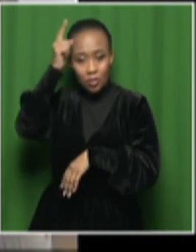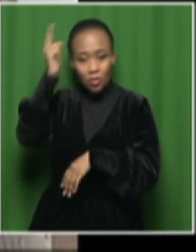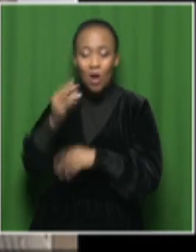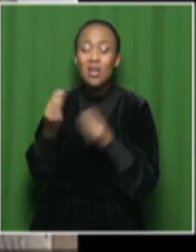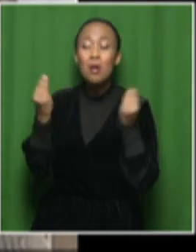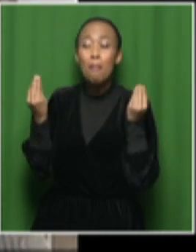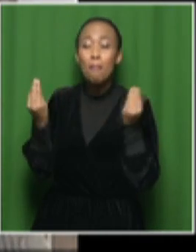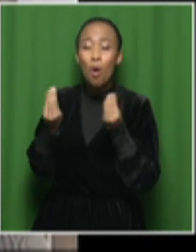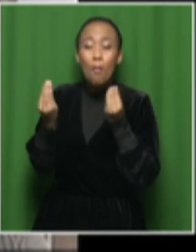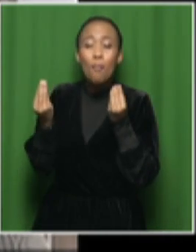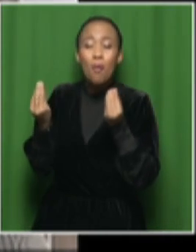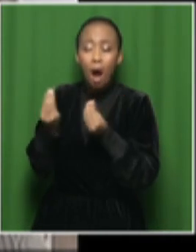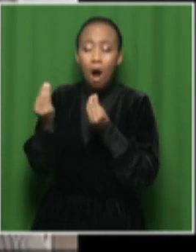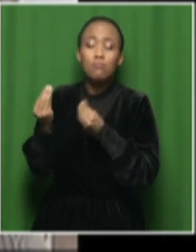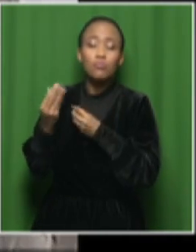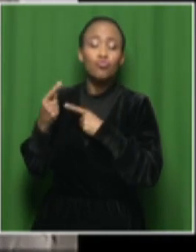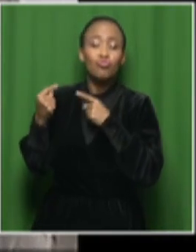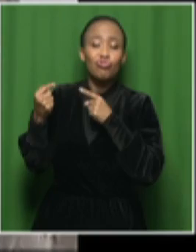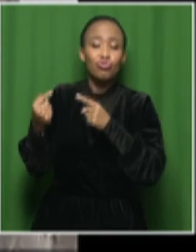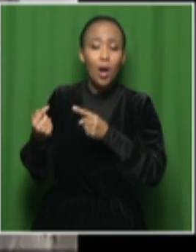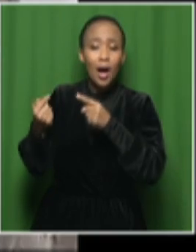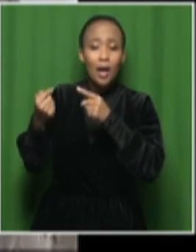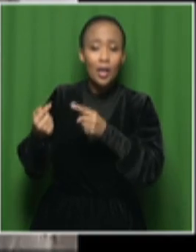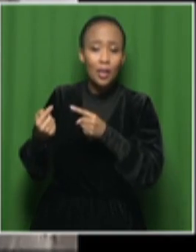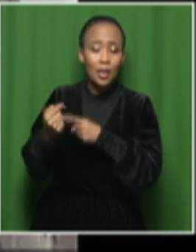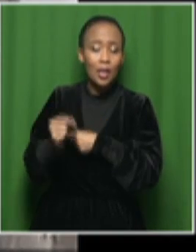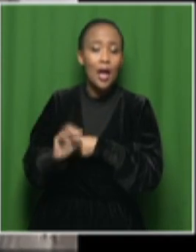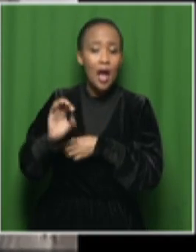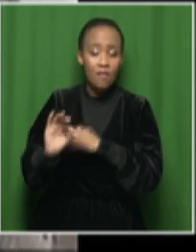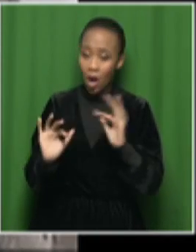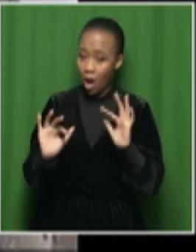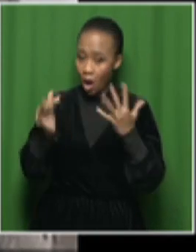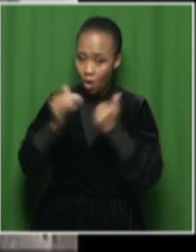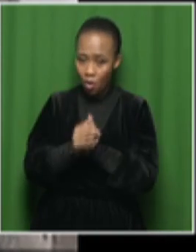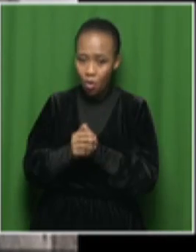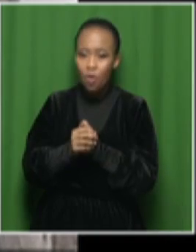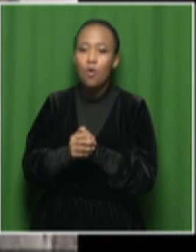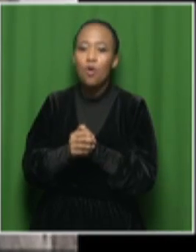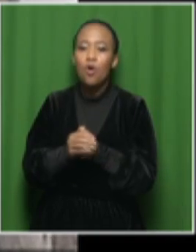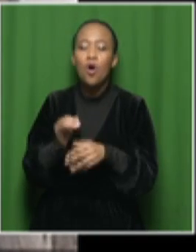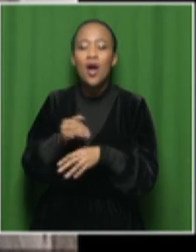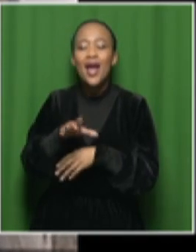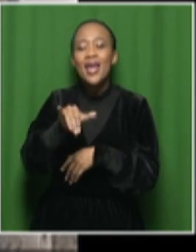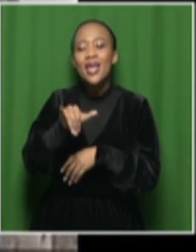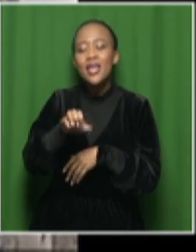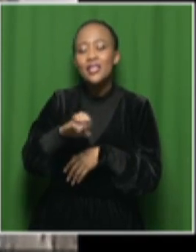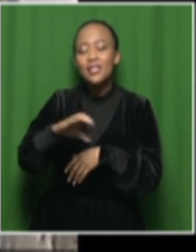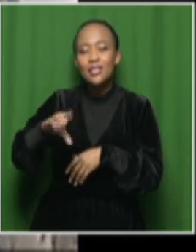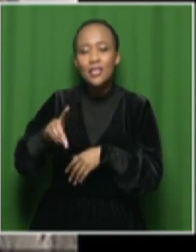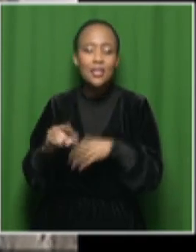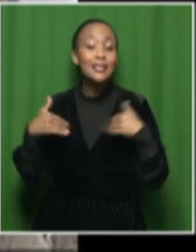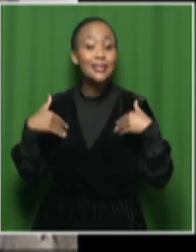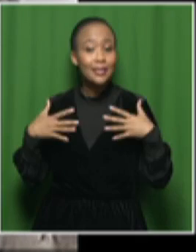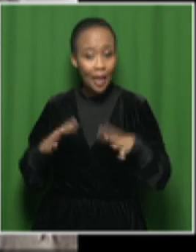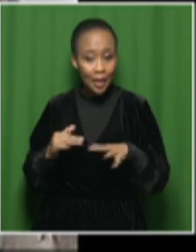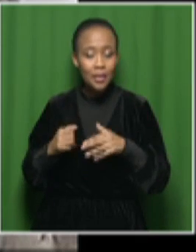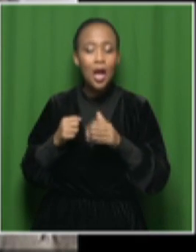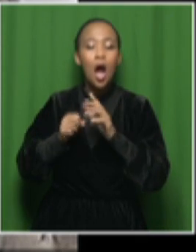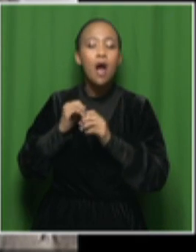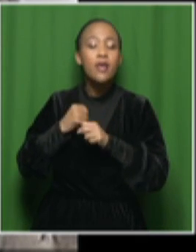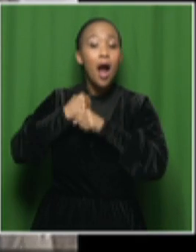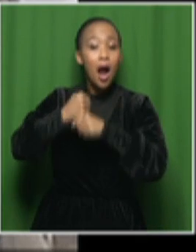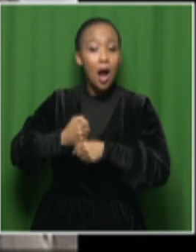an example, for instance, if somebody were to start a campaign about early childhood education and things like that, it would probably be